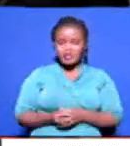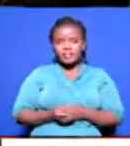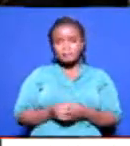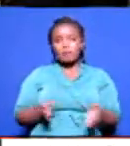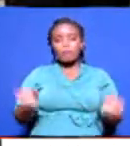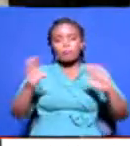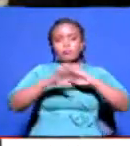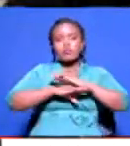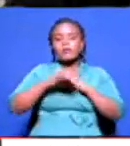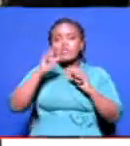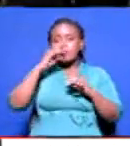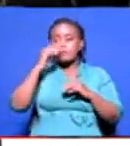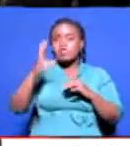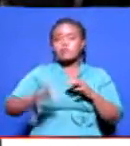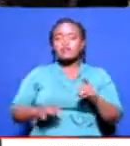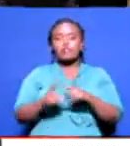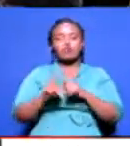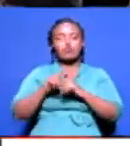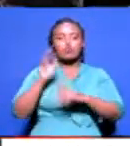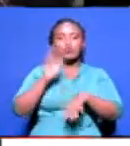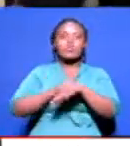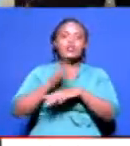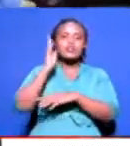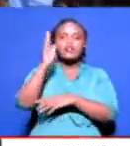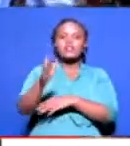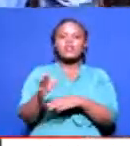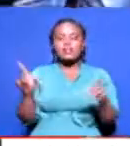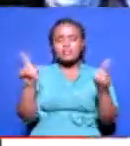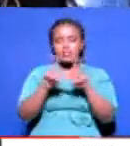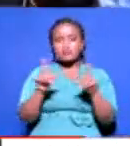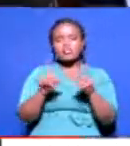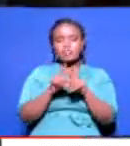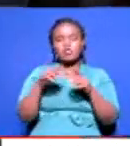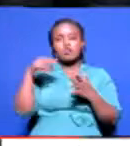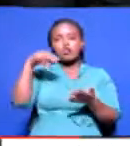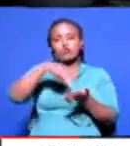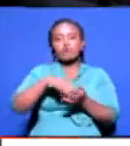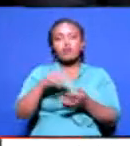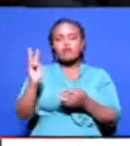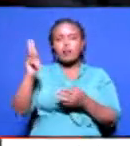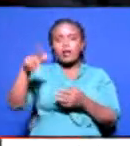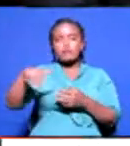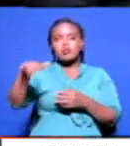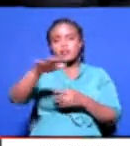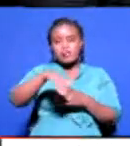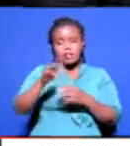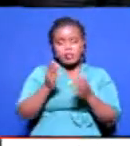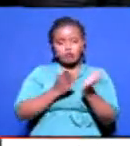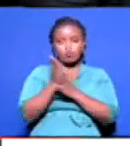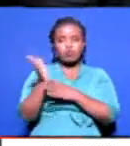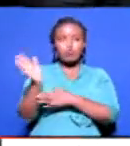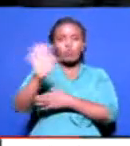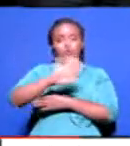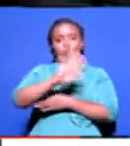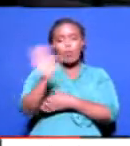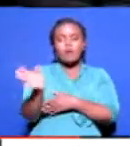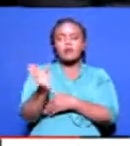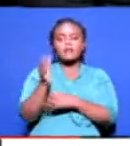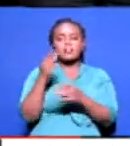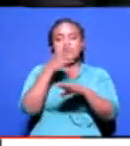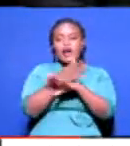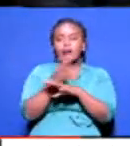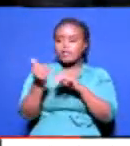also got the direct ticket to vie for Kibwezi East constituency on Wiper ticket after her competitor William